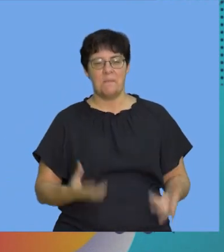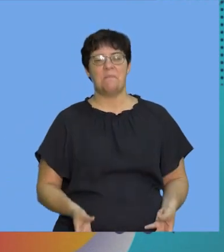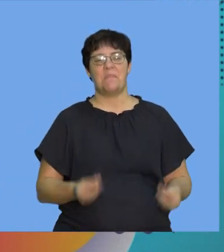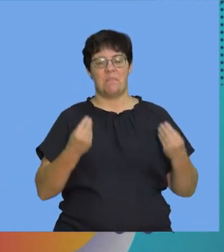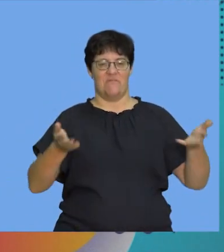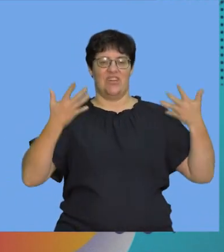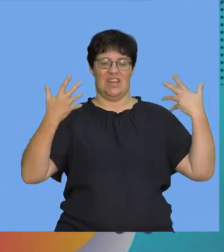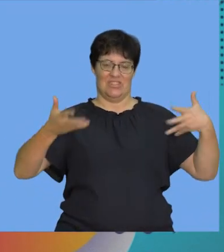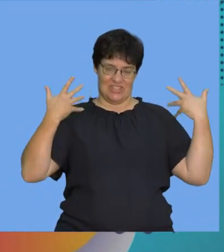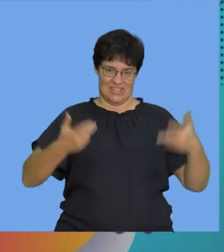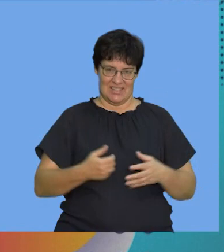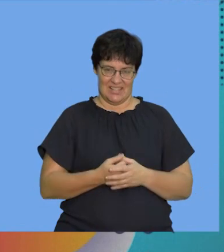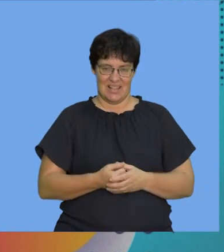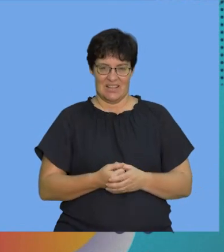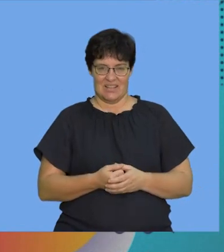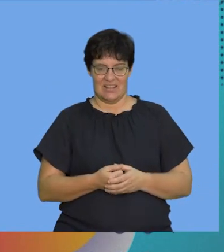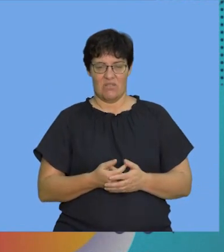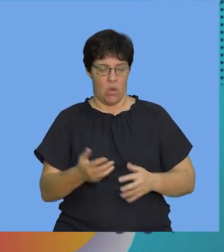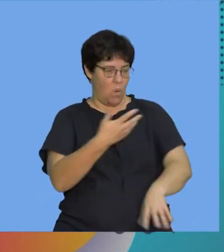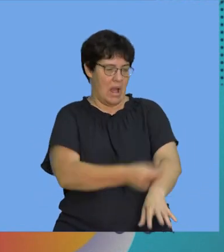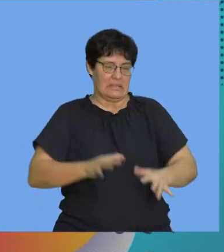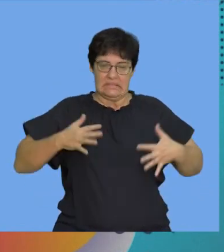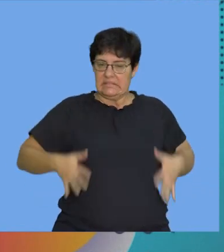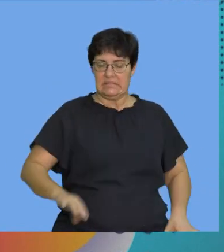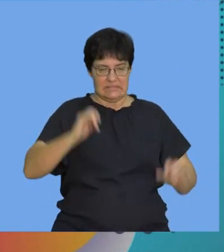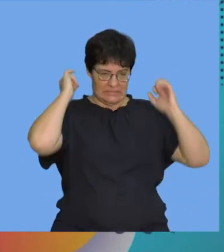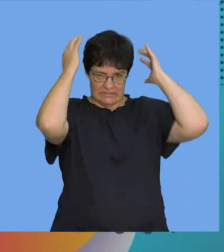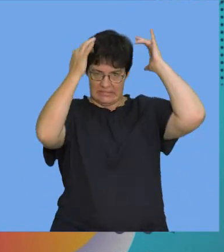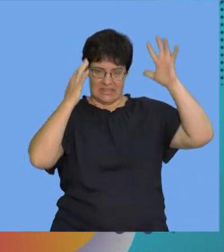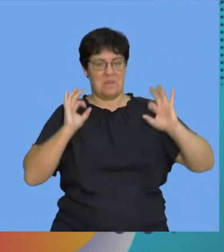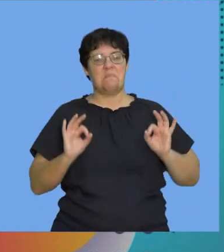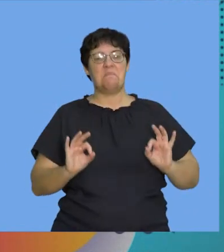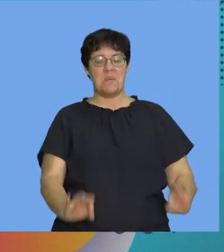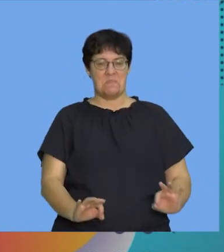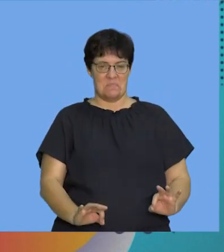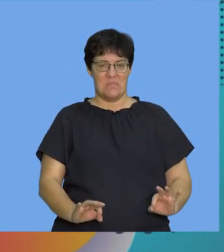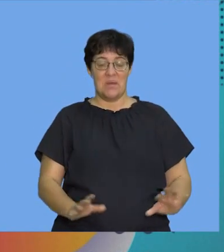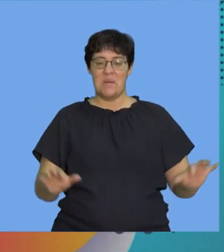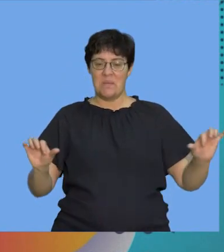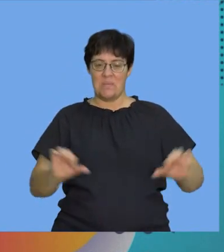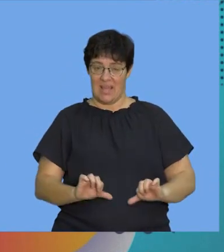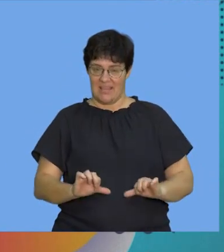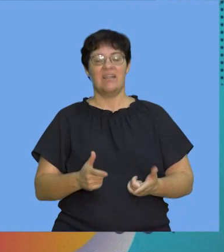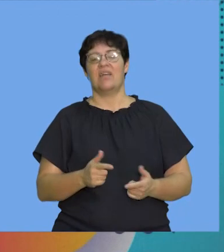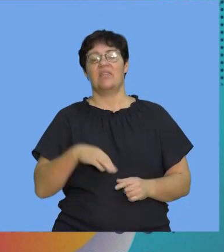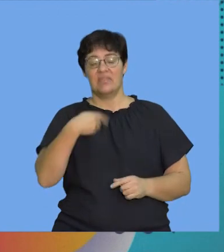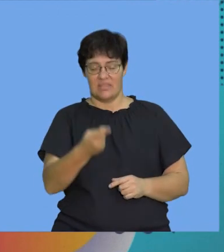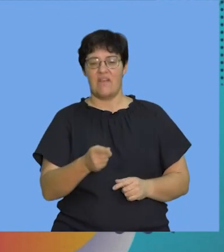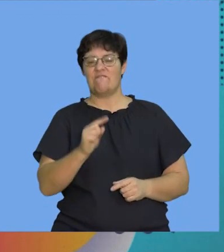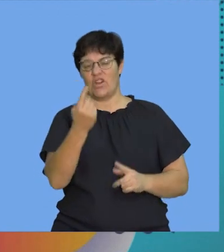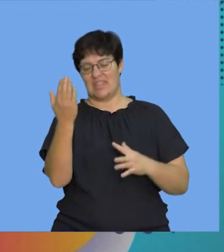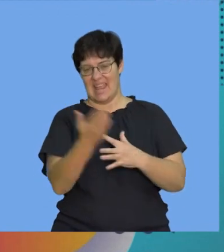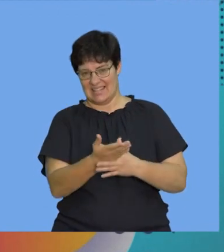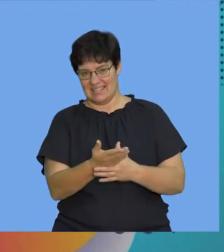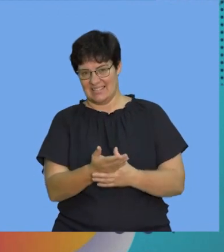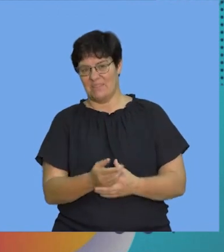air and get some blood flowing in our mind and our body. But for now, let's quickly take an ad break and I'll be back